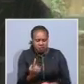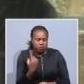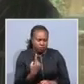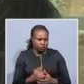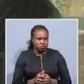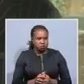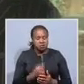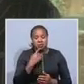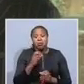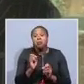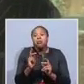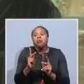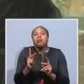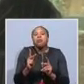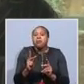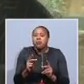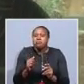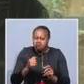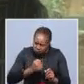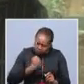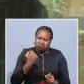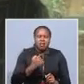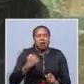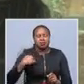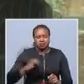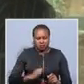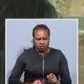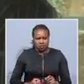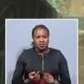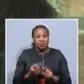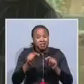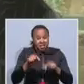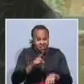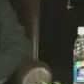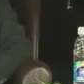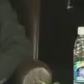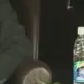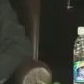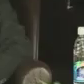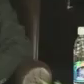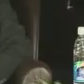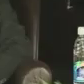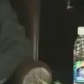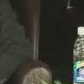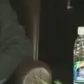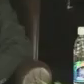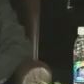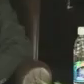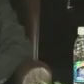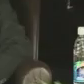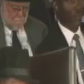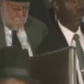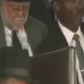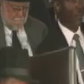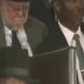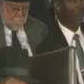son. And from that moment, she became my mother. The founding president, Sam Nujoma, delivered